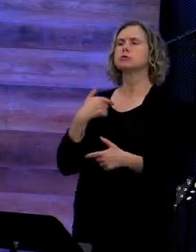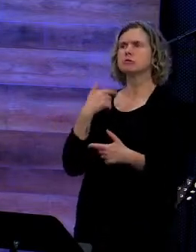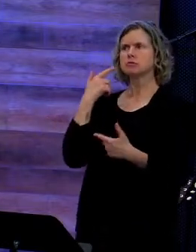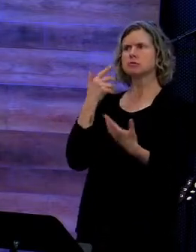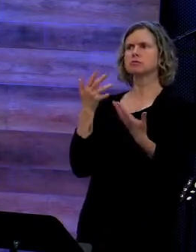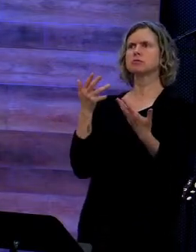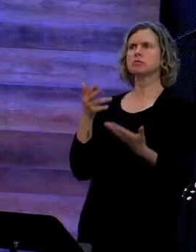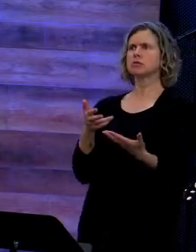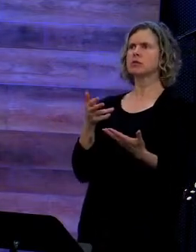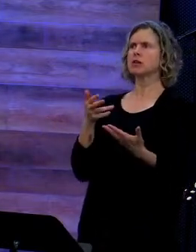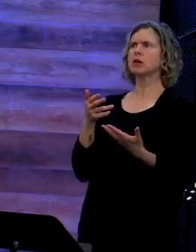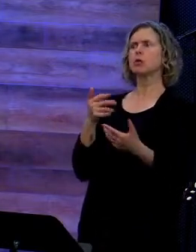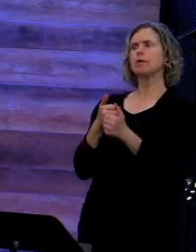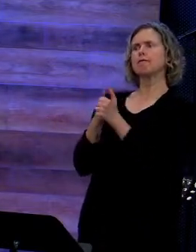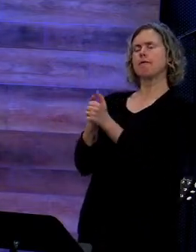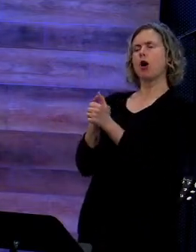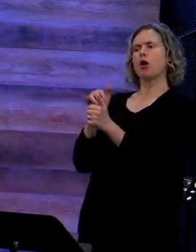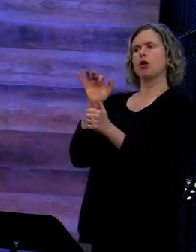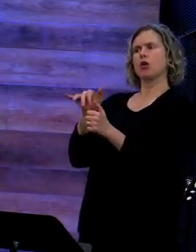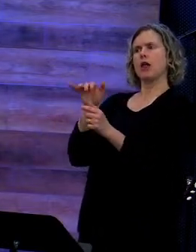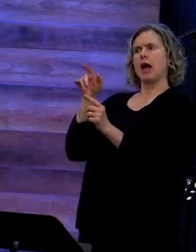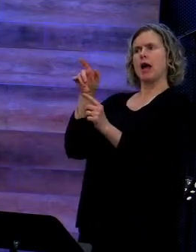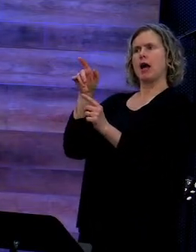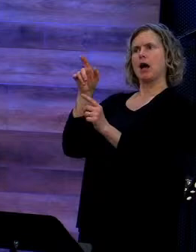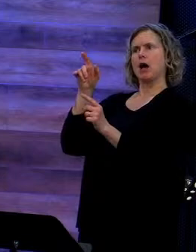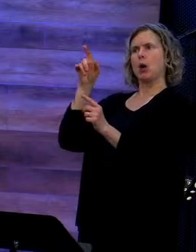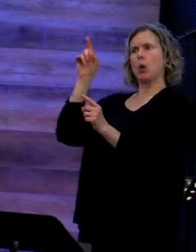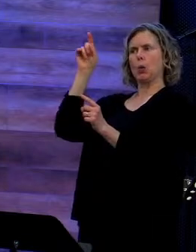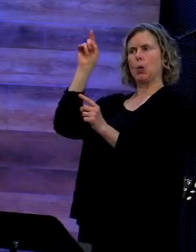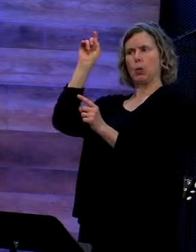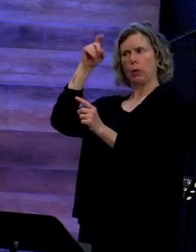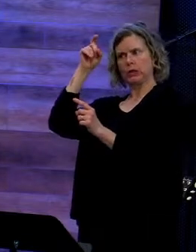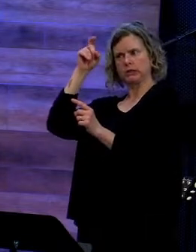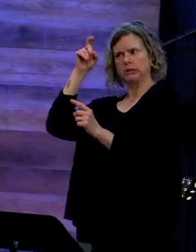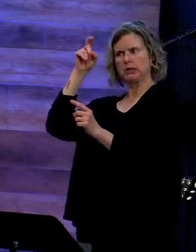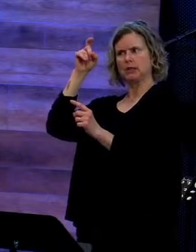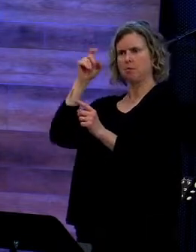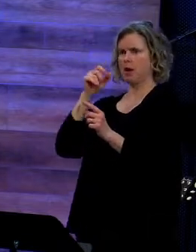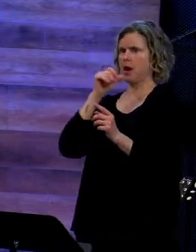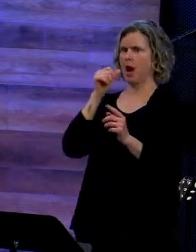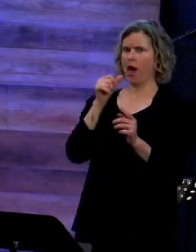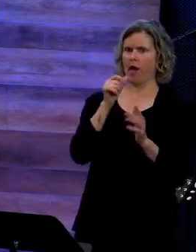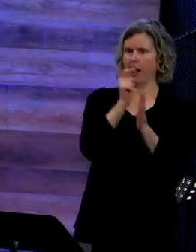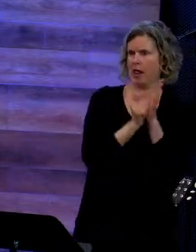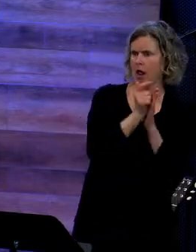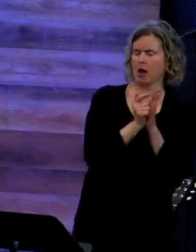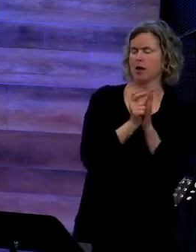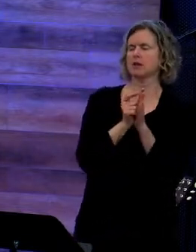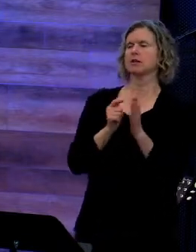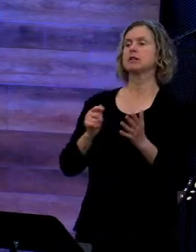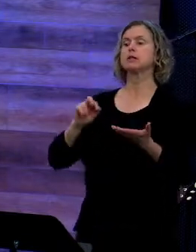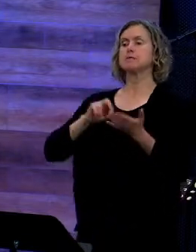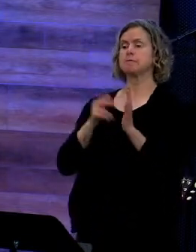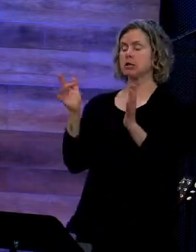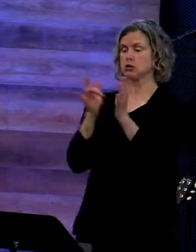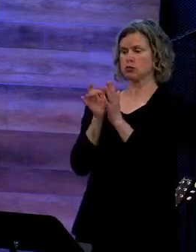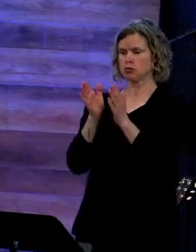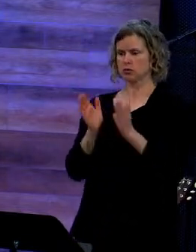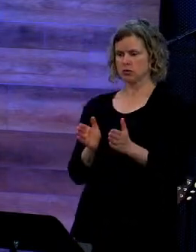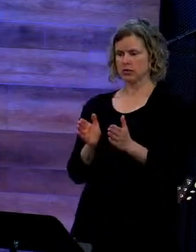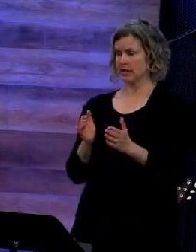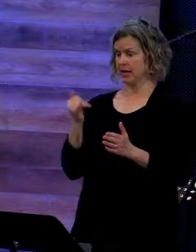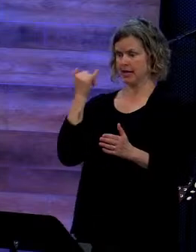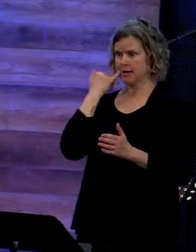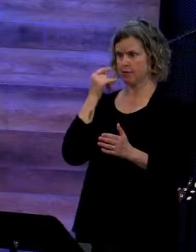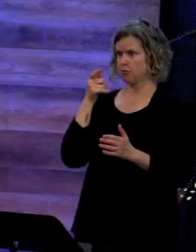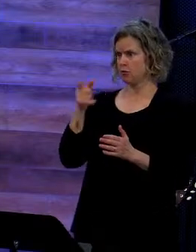it as a command that Christians must take a day off of work every week, and if you don't do it, then it's a sin. I don't think it's in the realm of